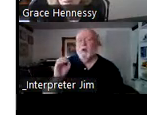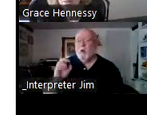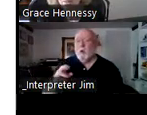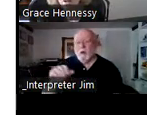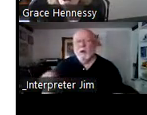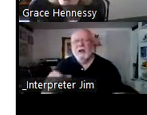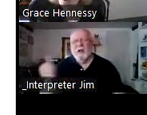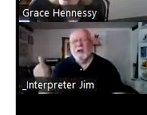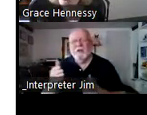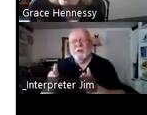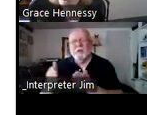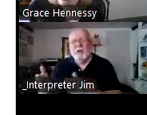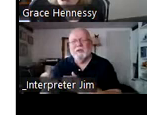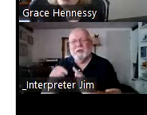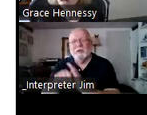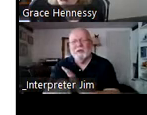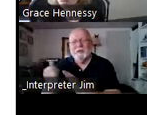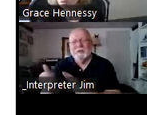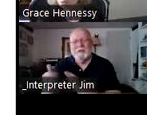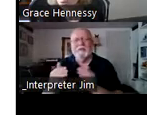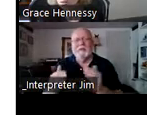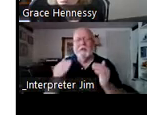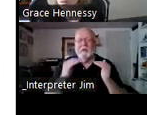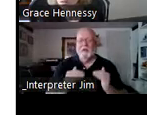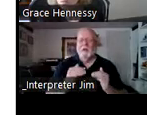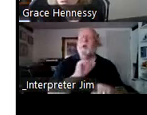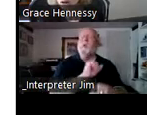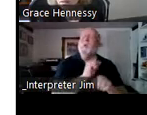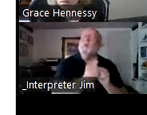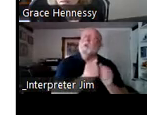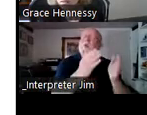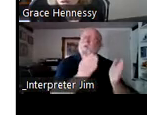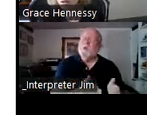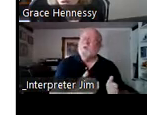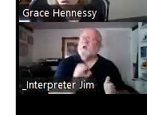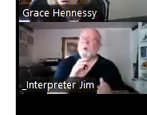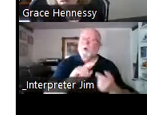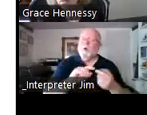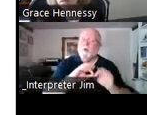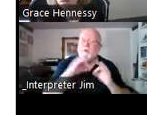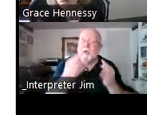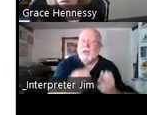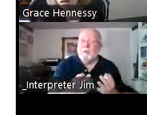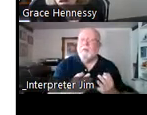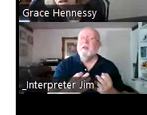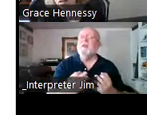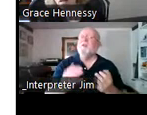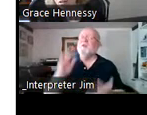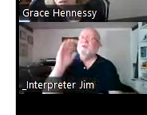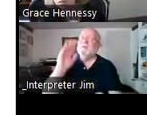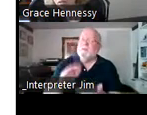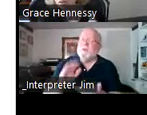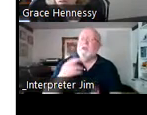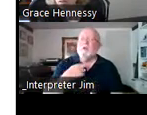lethal means. You work with the person, their family, and or their support system to limit their access until they are no longer at elevated risk. And you make